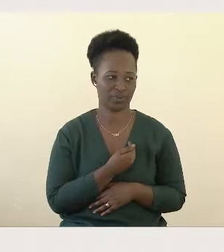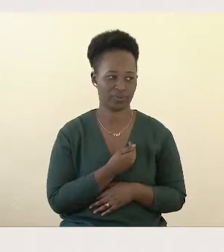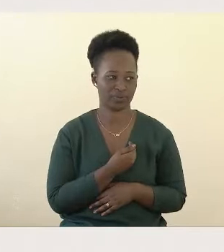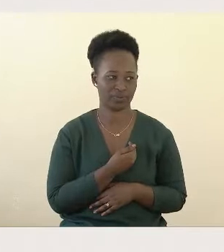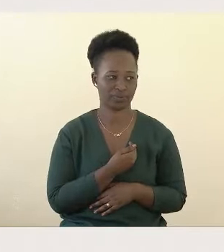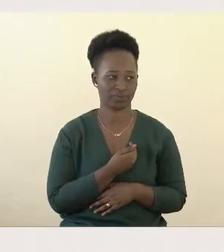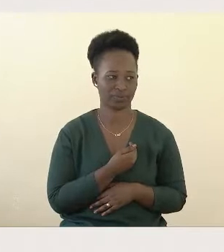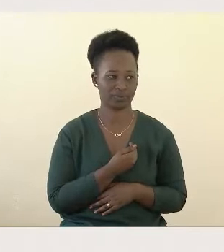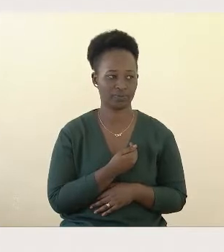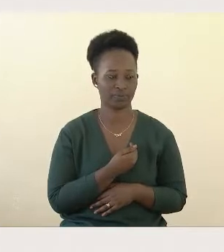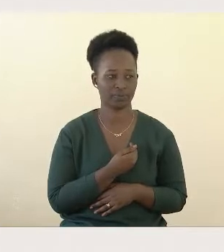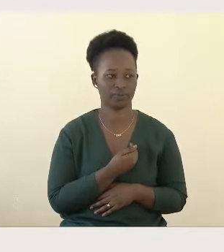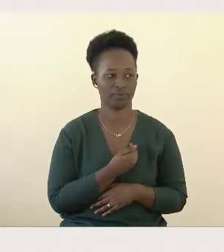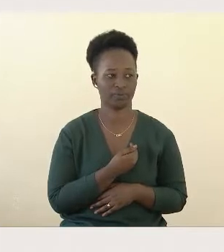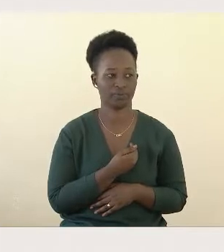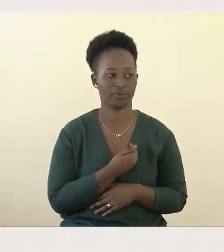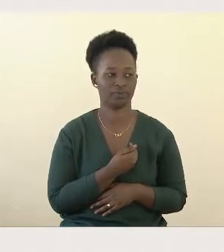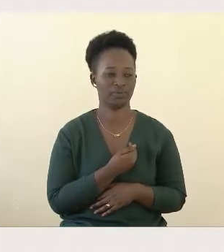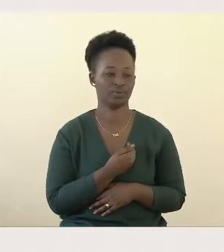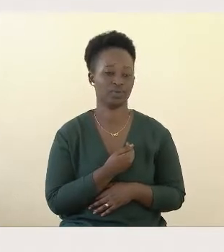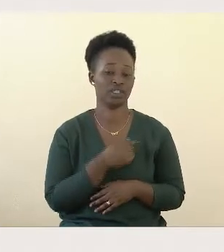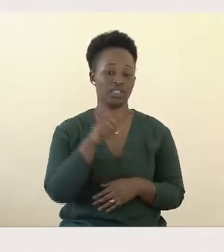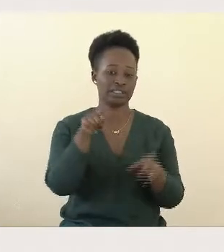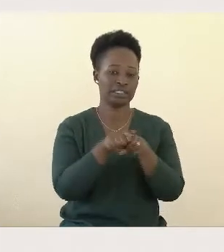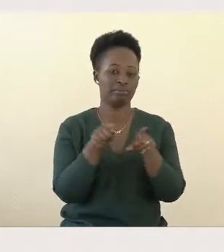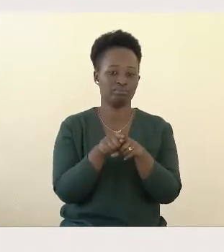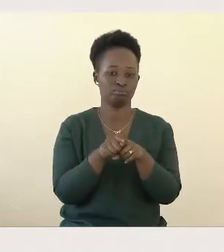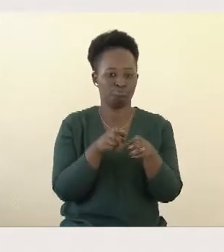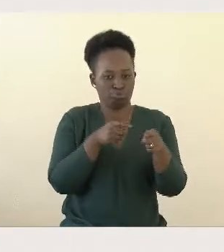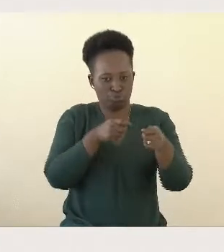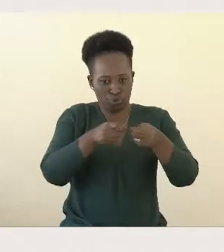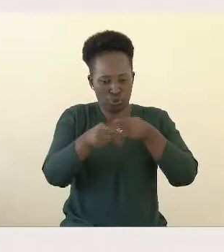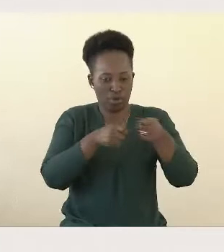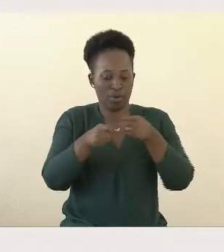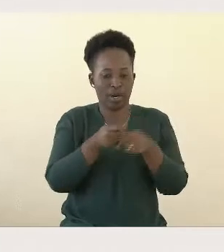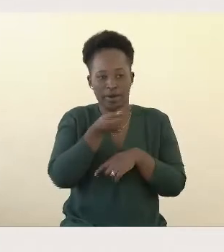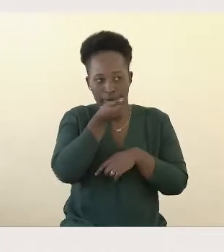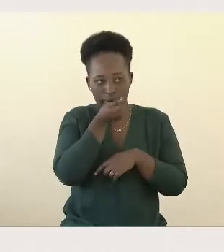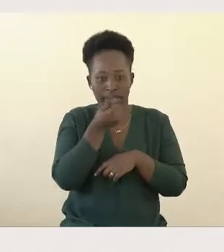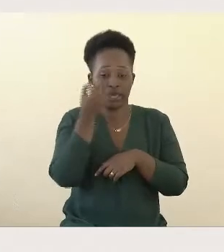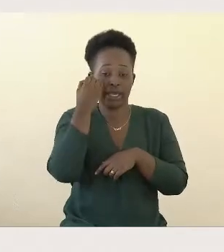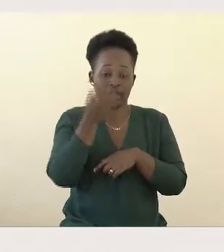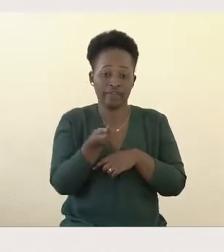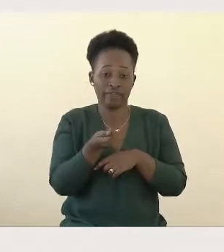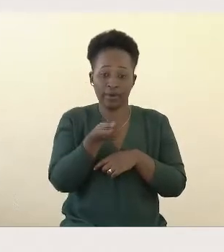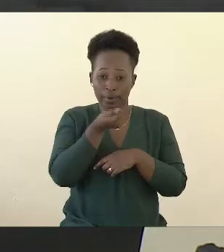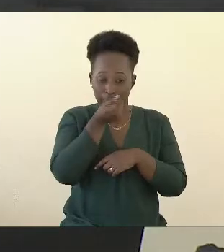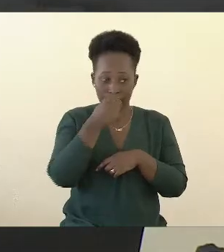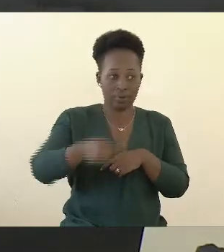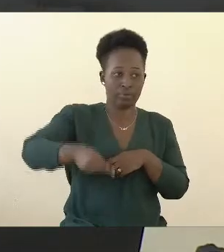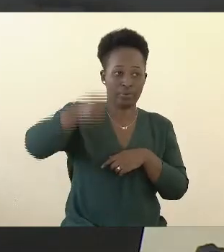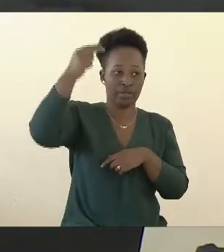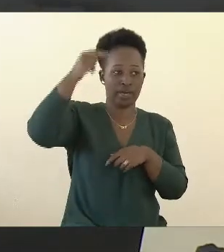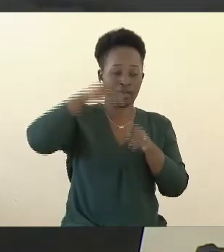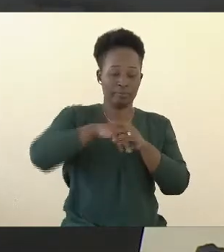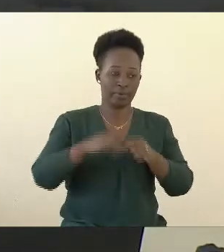or regulating of the body temperature. Because as you know that once the body temperature is high, some of the metabolic